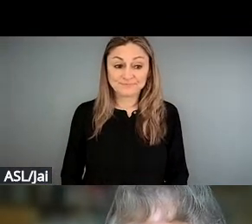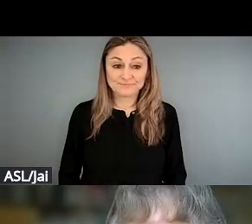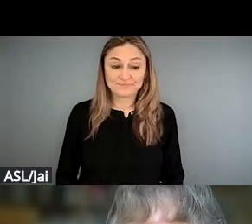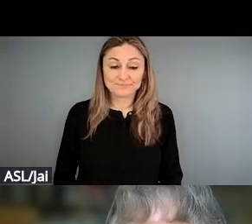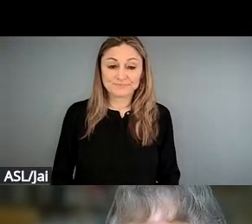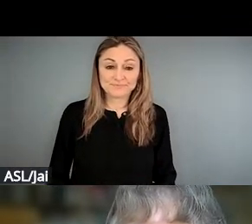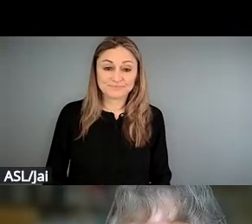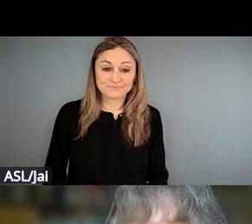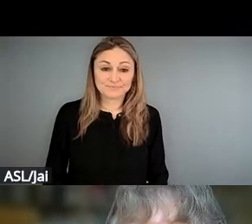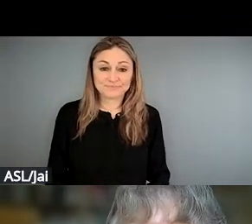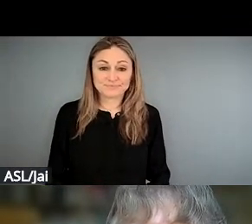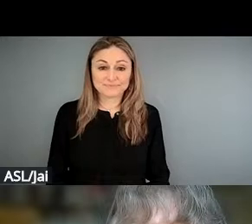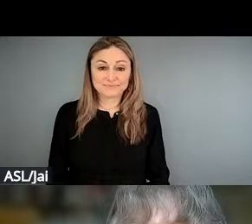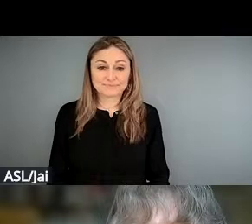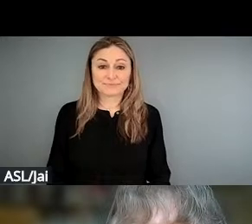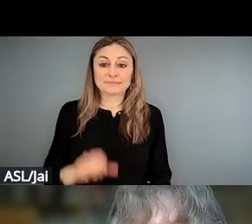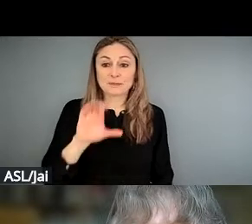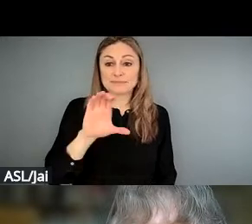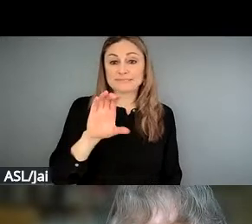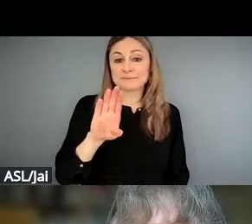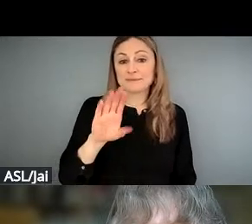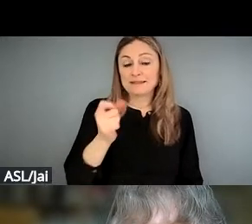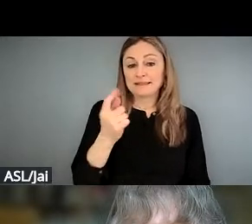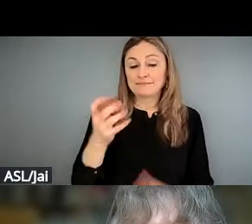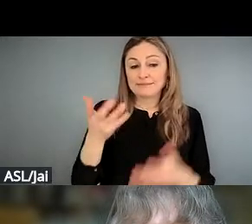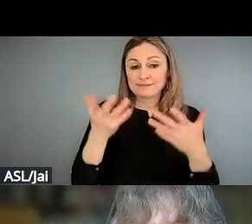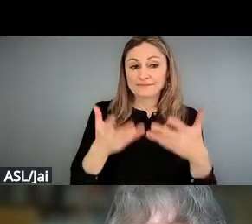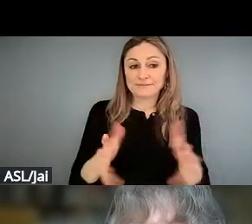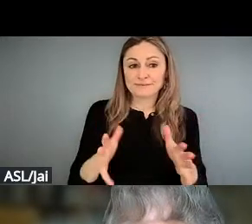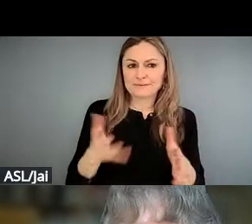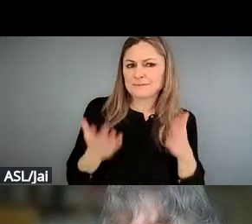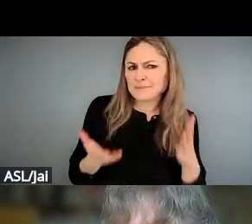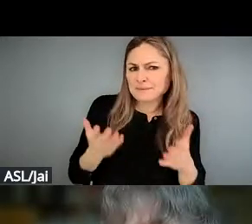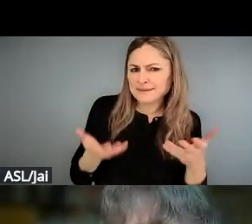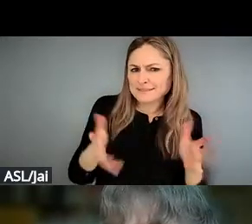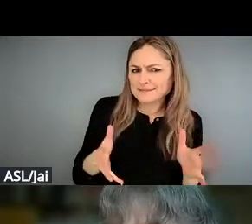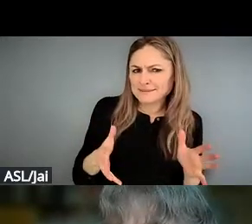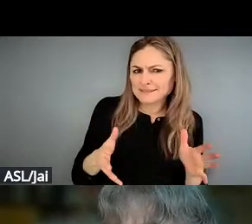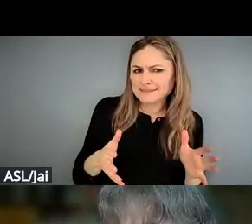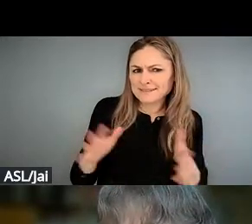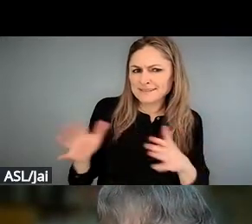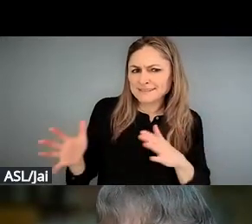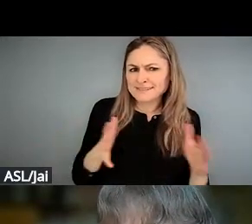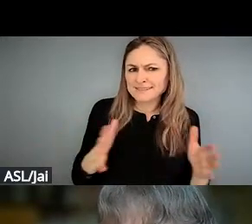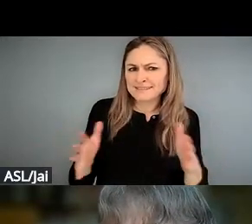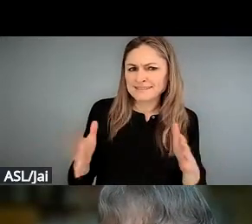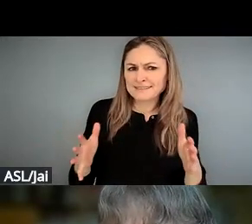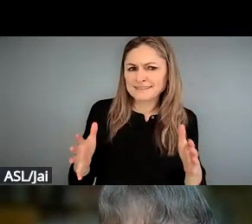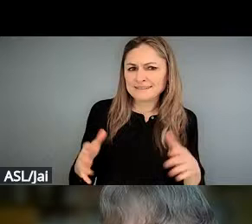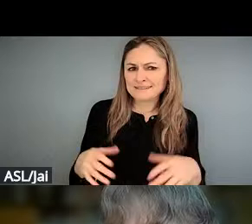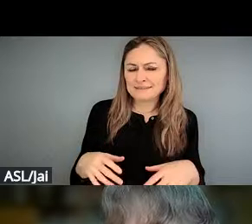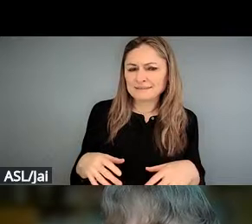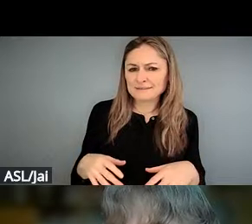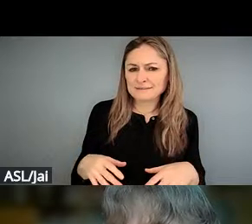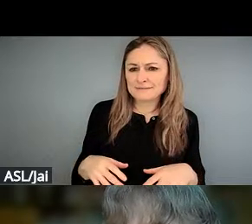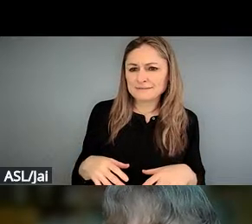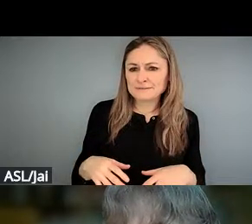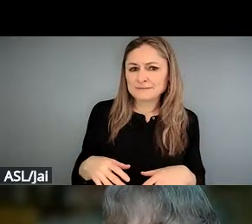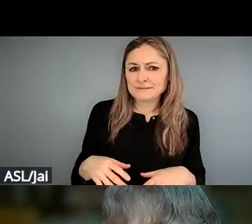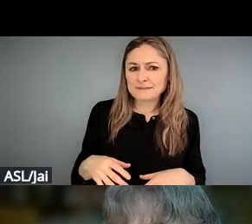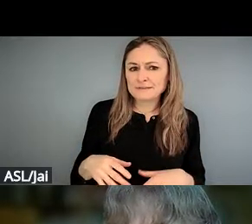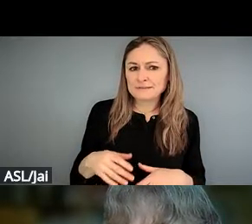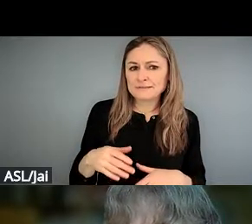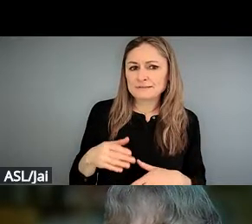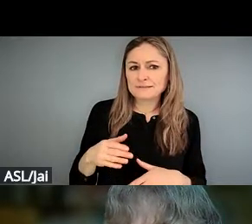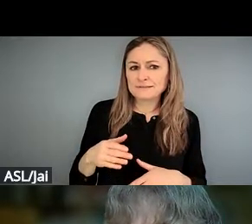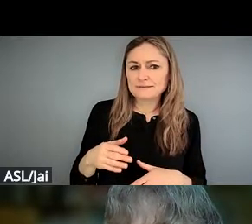reporting CB11 is done. It might be done in like, I mean, Power of this group already. Someone has heard.